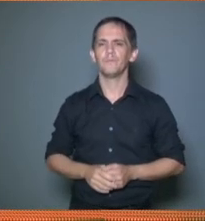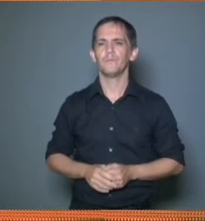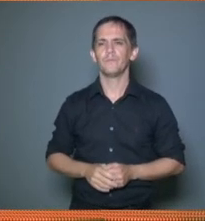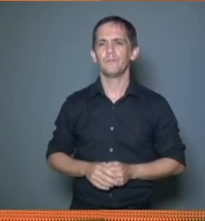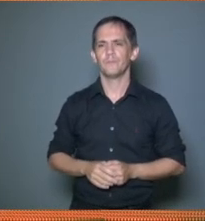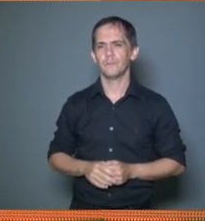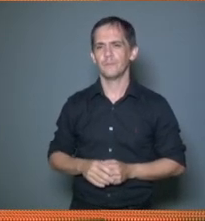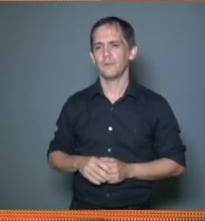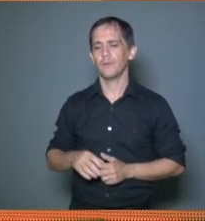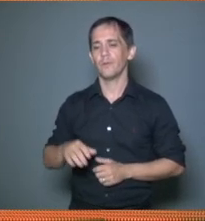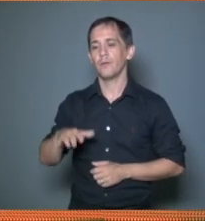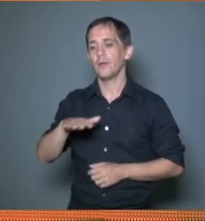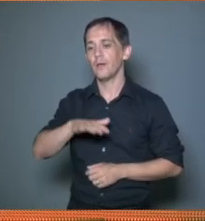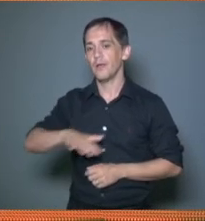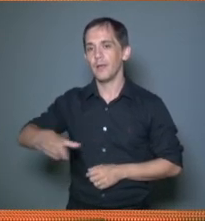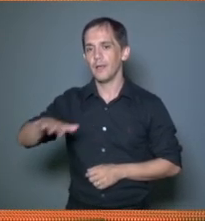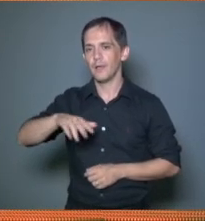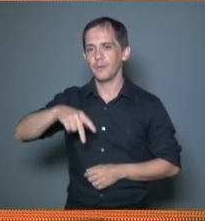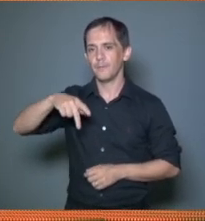Thinking about